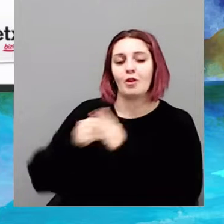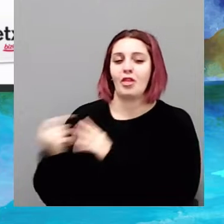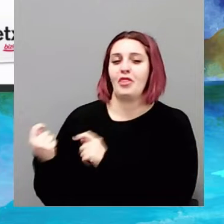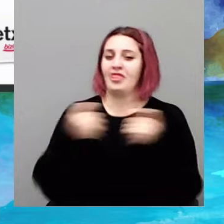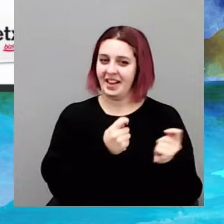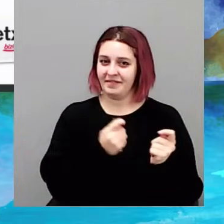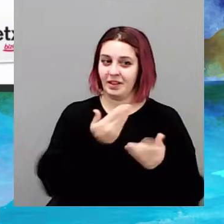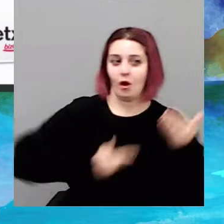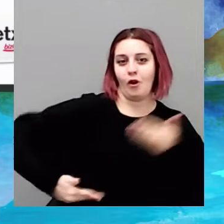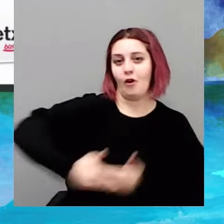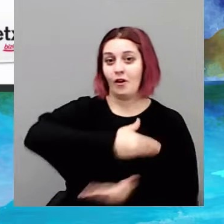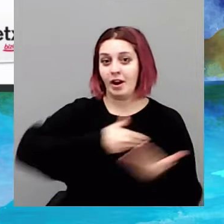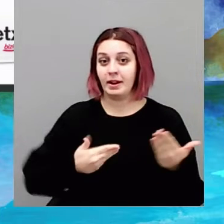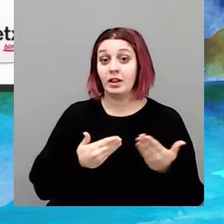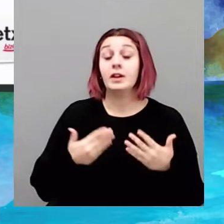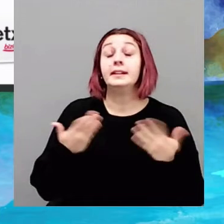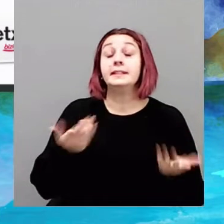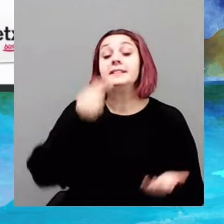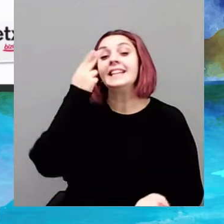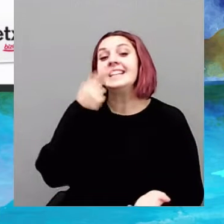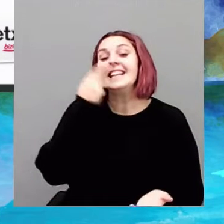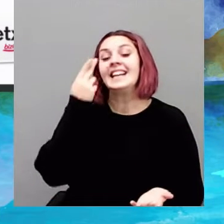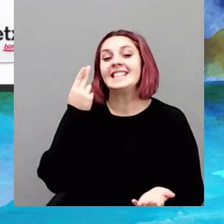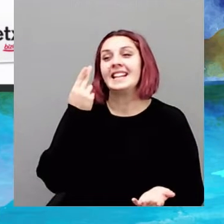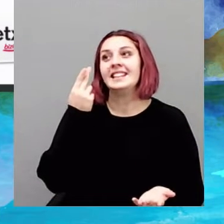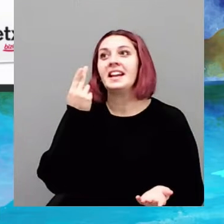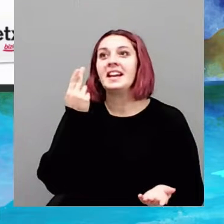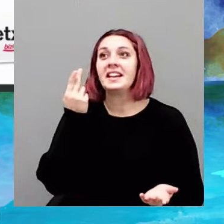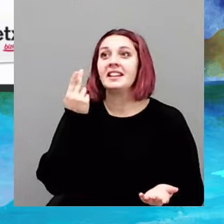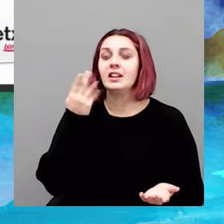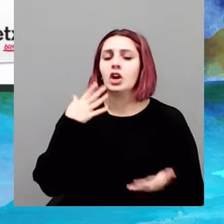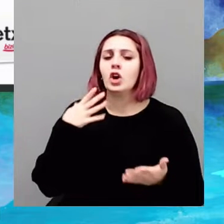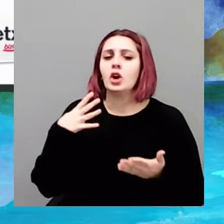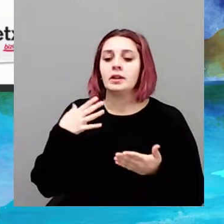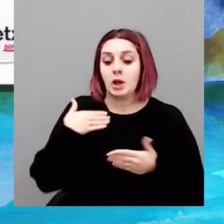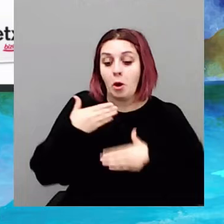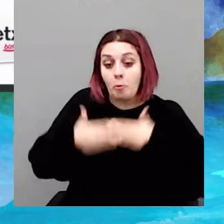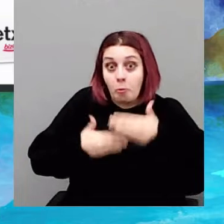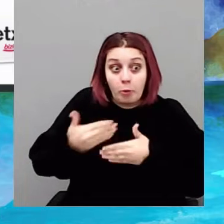problems using 3D printing. This is a really interesting project.